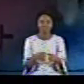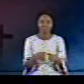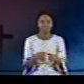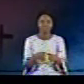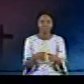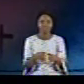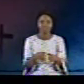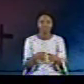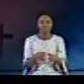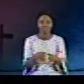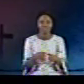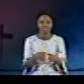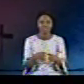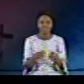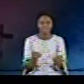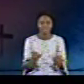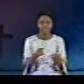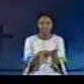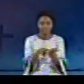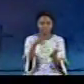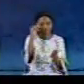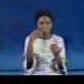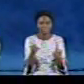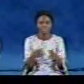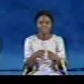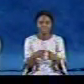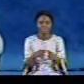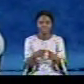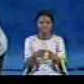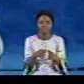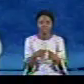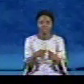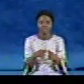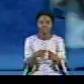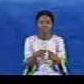mic? Say what Jeremiah. You want. Jeremiah. One.